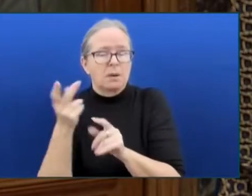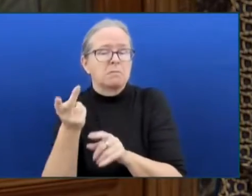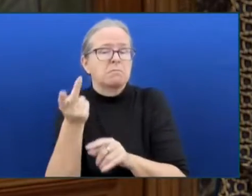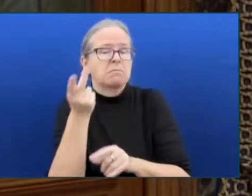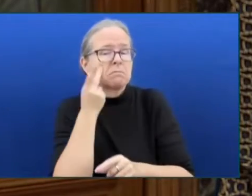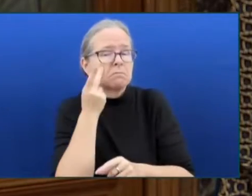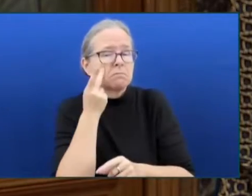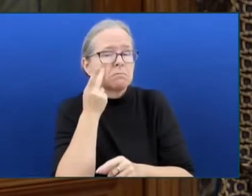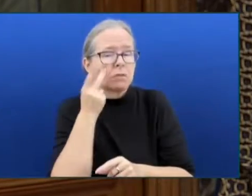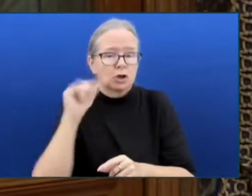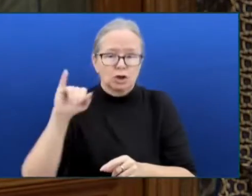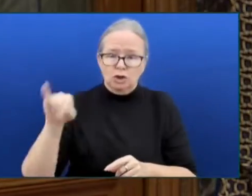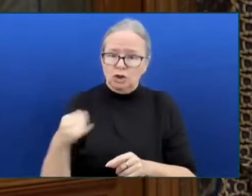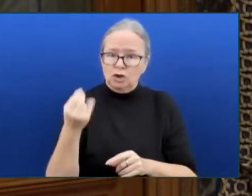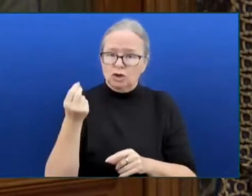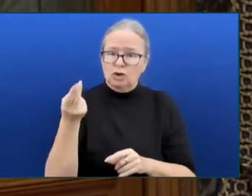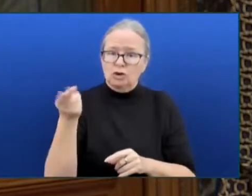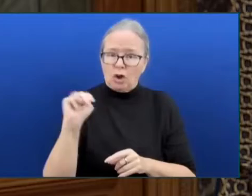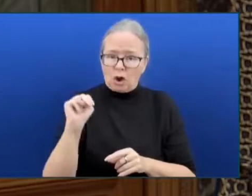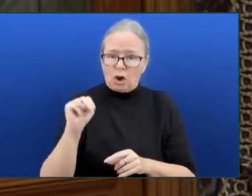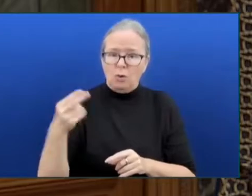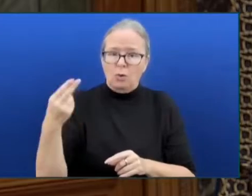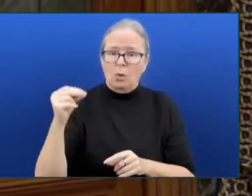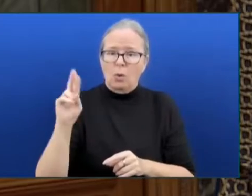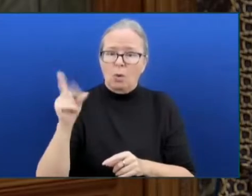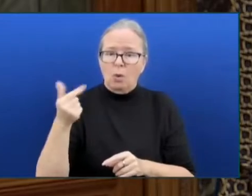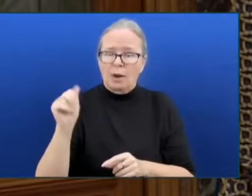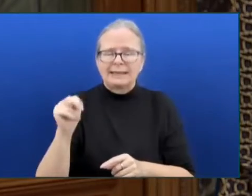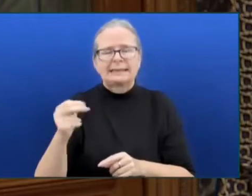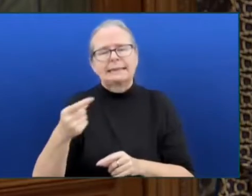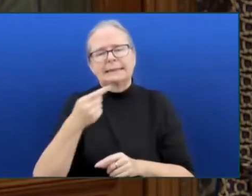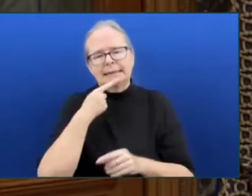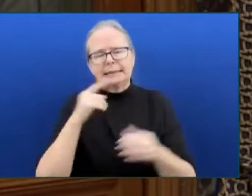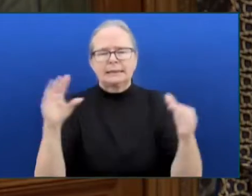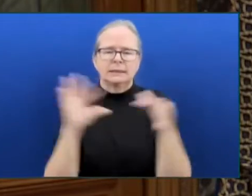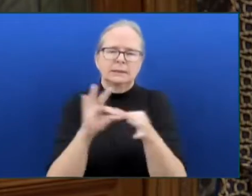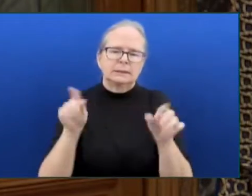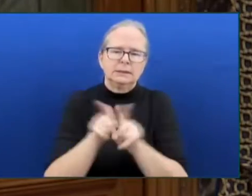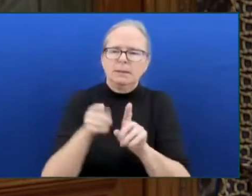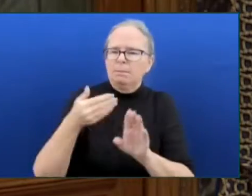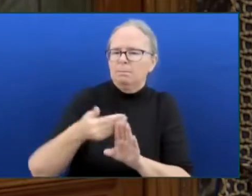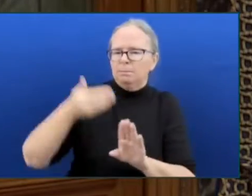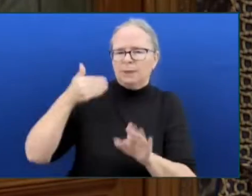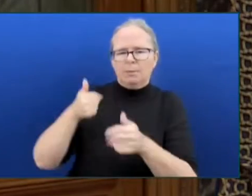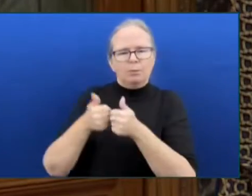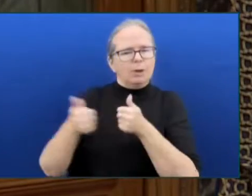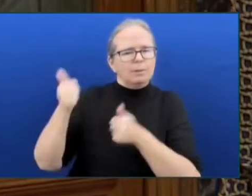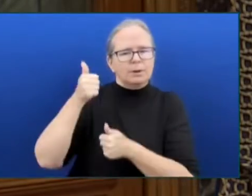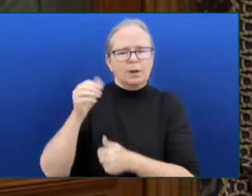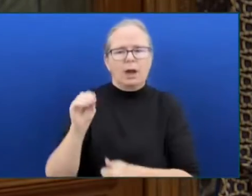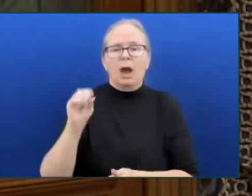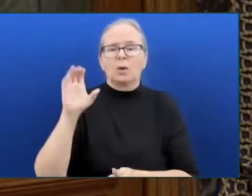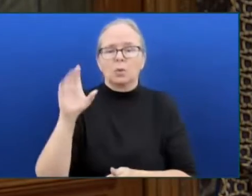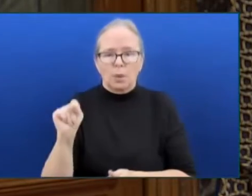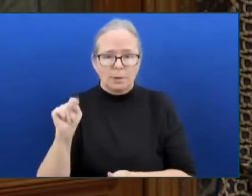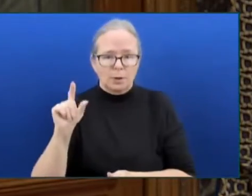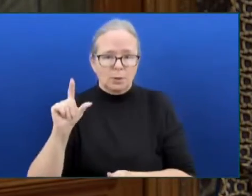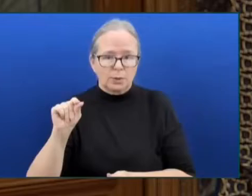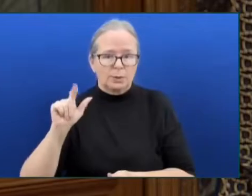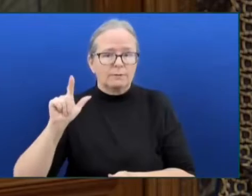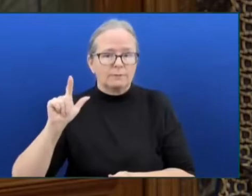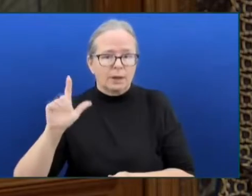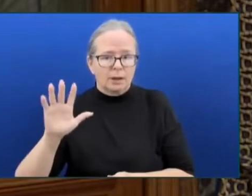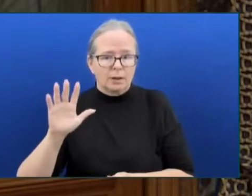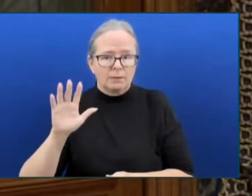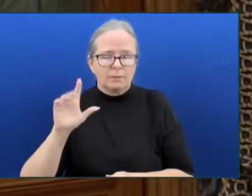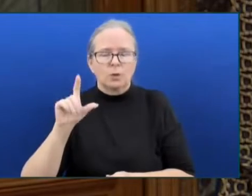Premier Christy Clark. On October 7th, 2015, he was unequivocal. The minister, he said, was responsible. He demanded